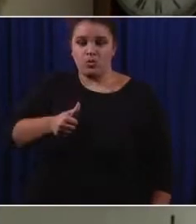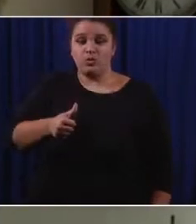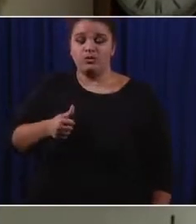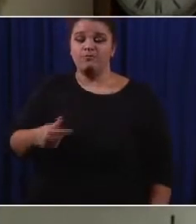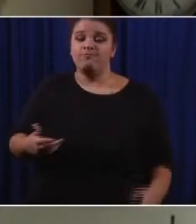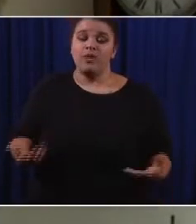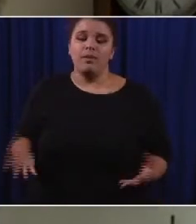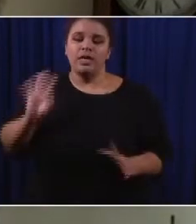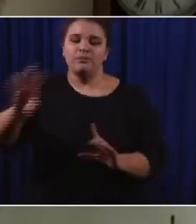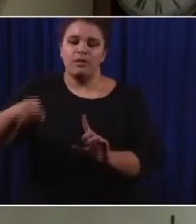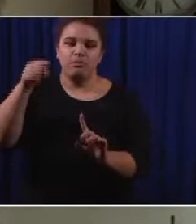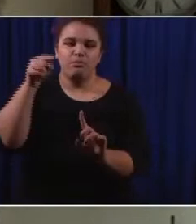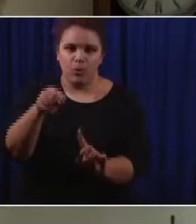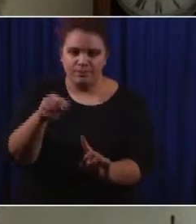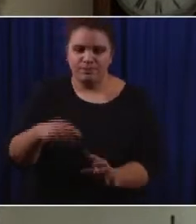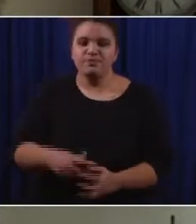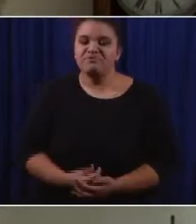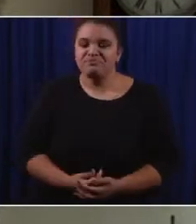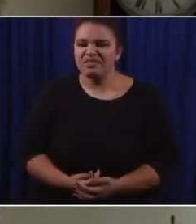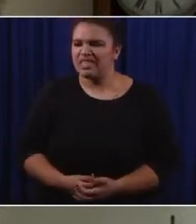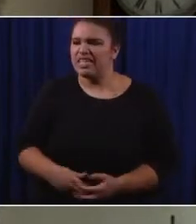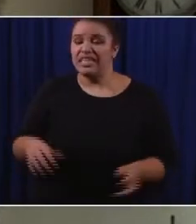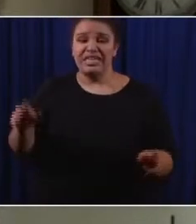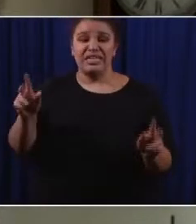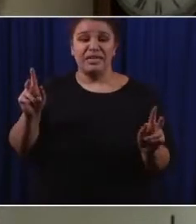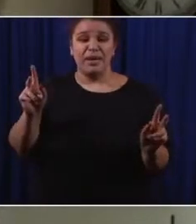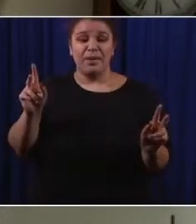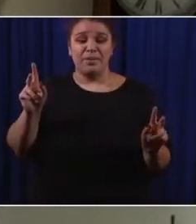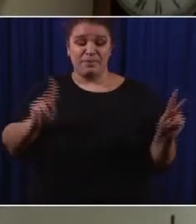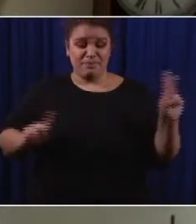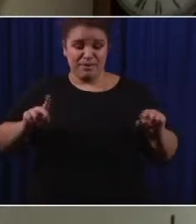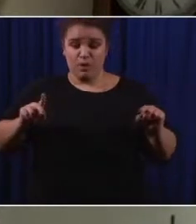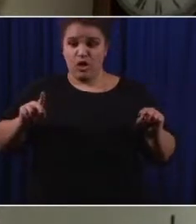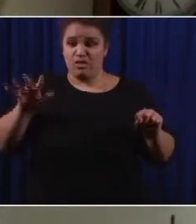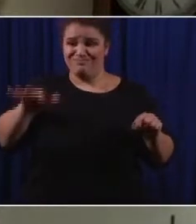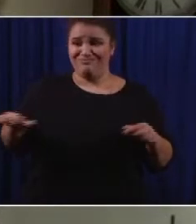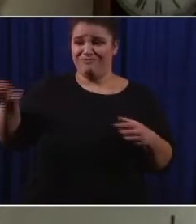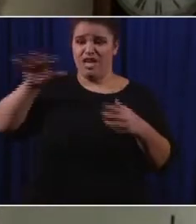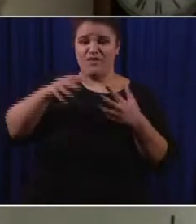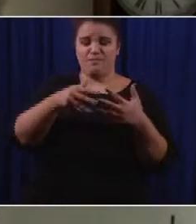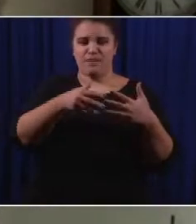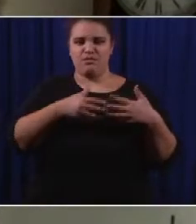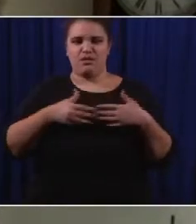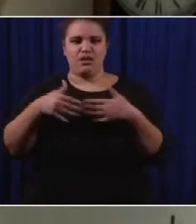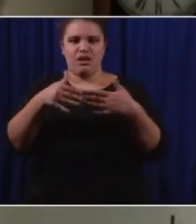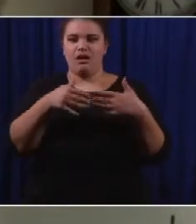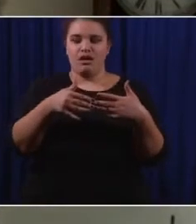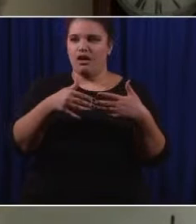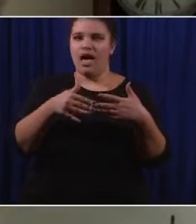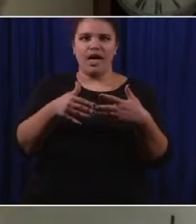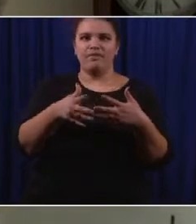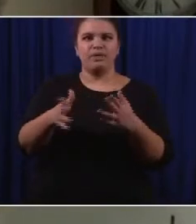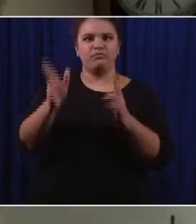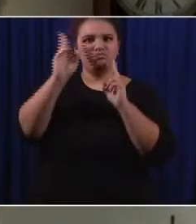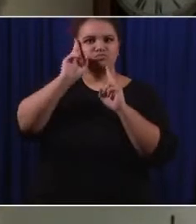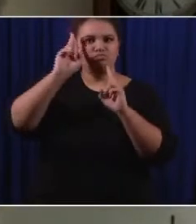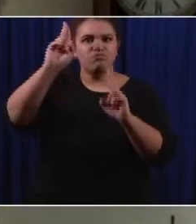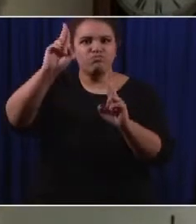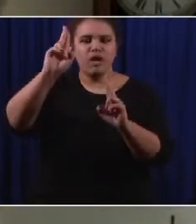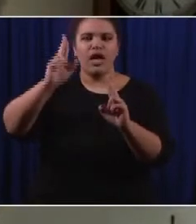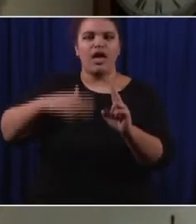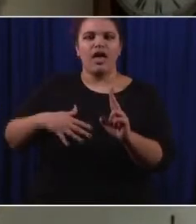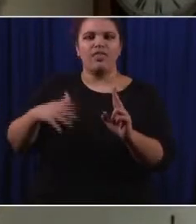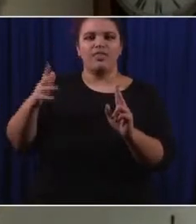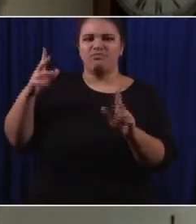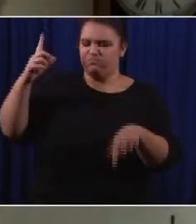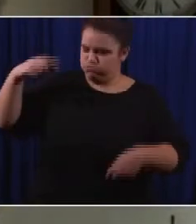of battlefields protecting the principle that in a democracy, leaders yield power to the will of the voters. So respectfully, I'd like to